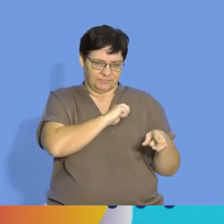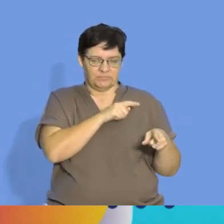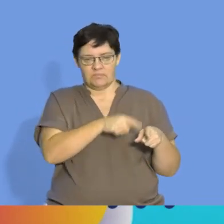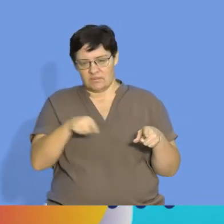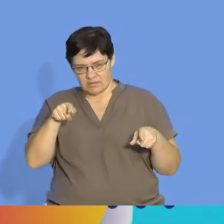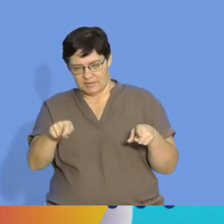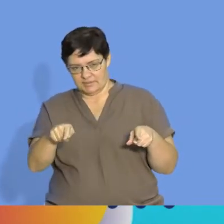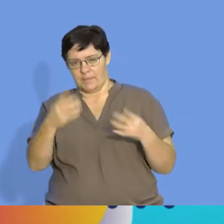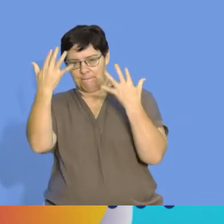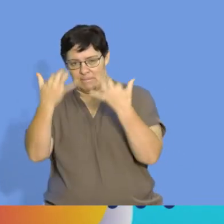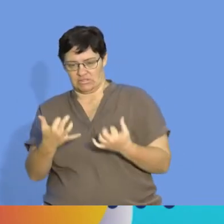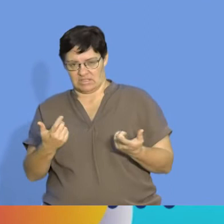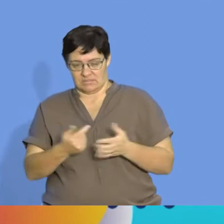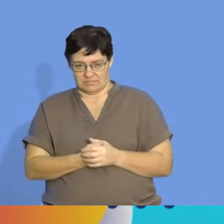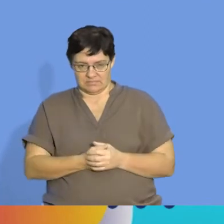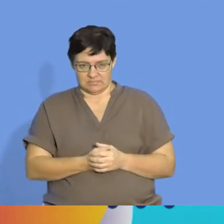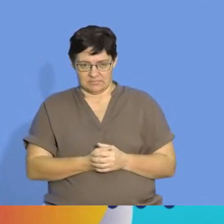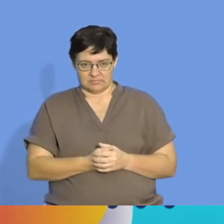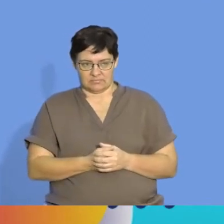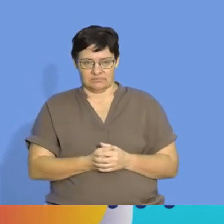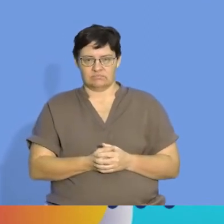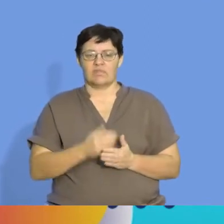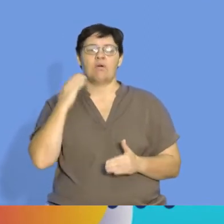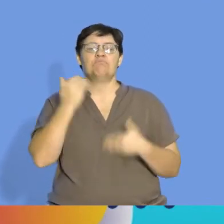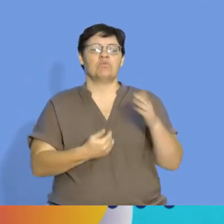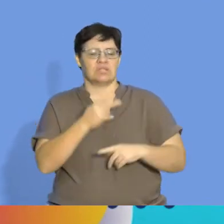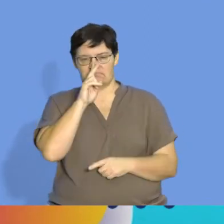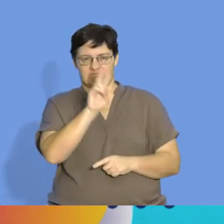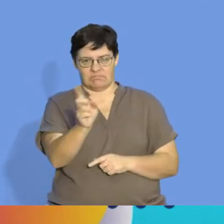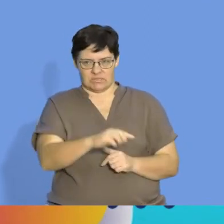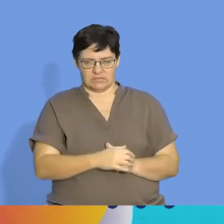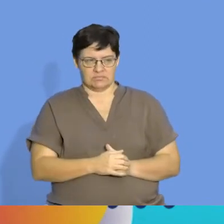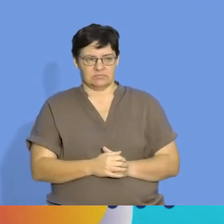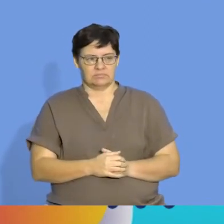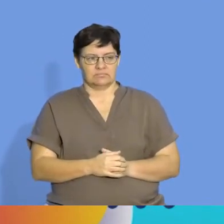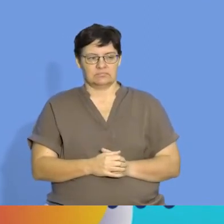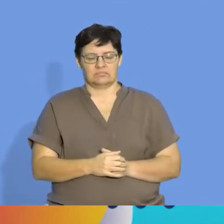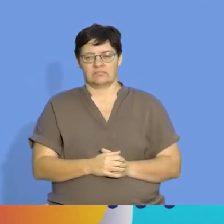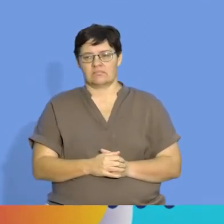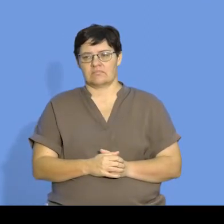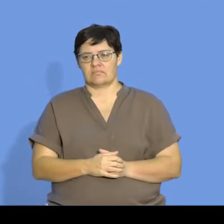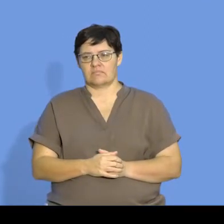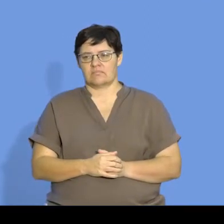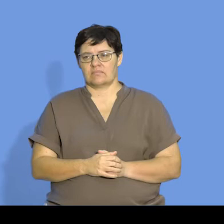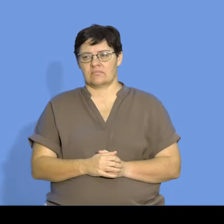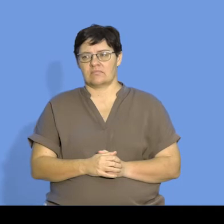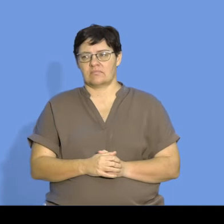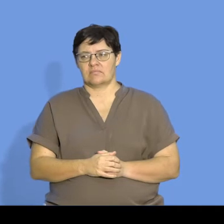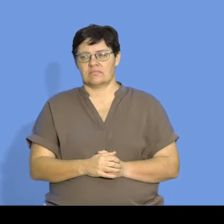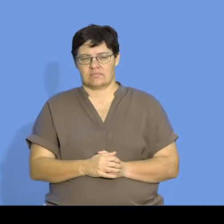your actual and your budgeted. Okay, now watch the procedure. This is what we do.